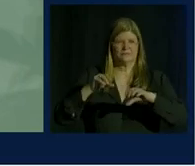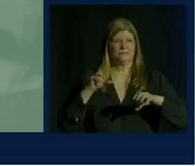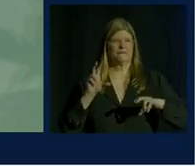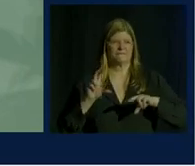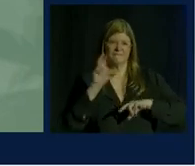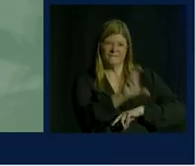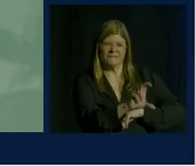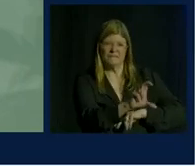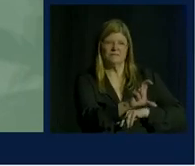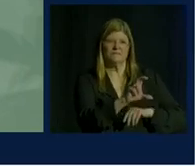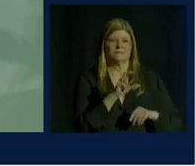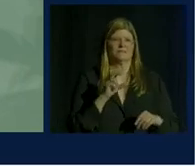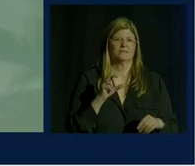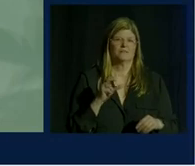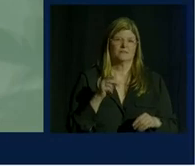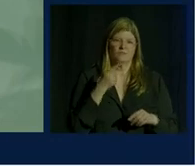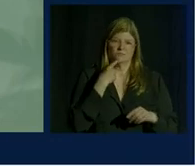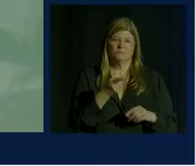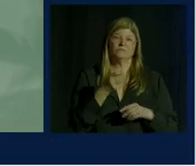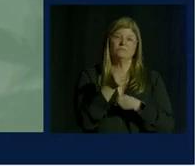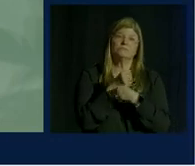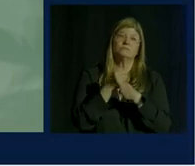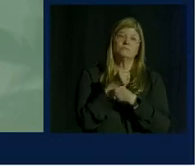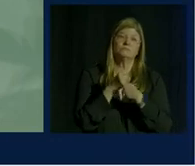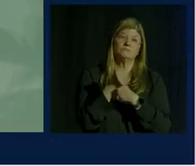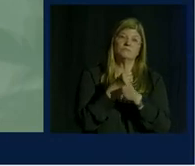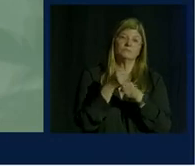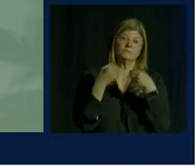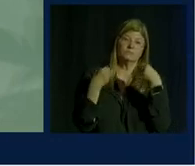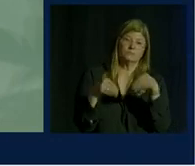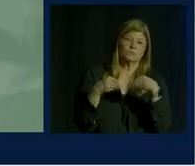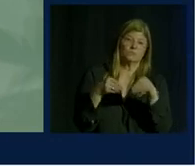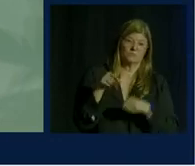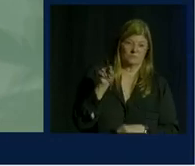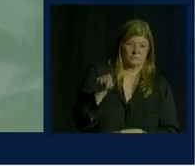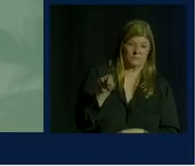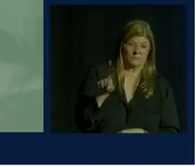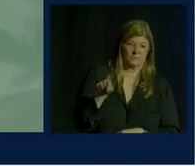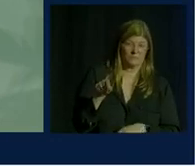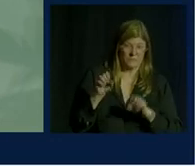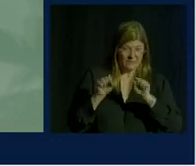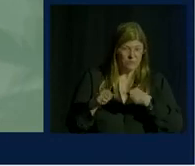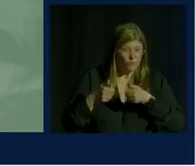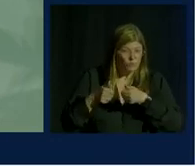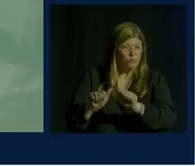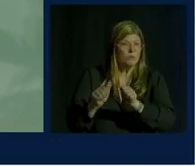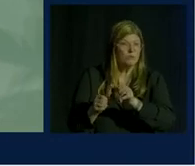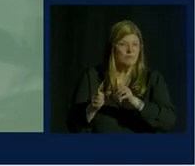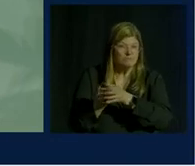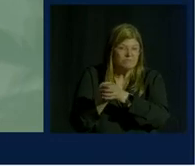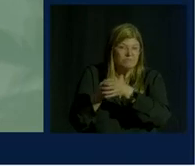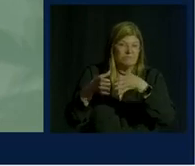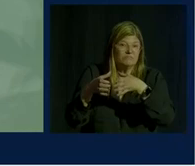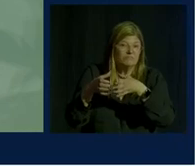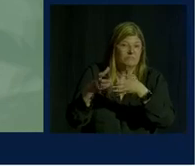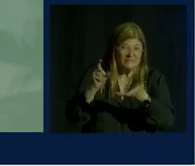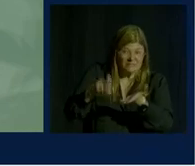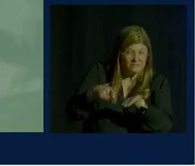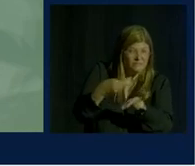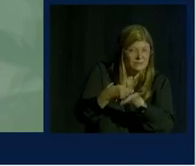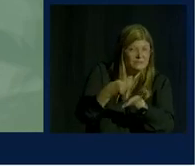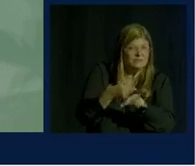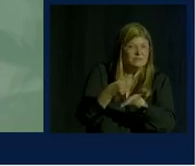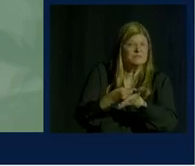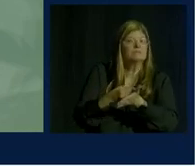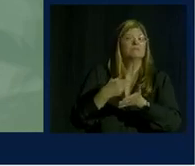hey, that coffee shop down the shop, I see they're trying to expand. They're looking for access to capital, which we know is an issue. Why don't I invest in